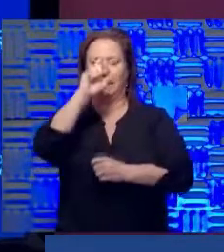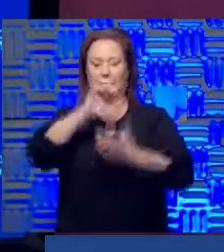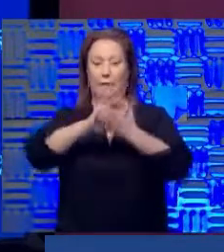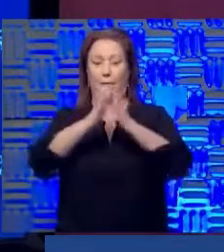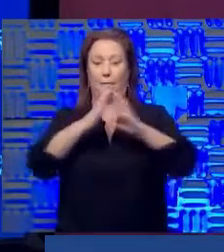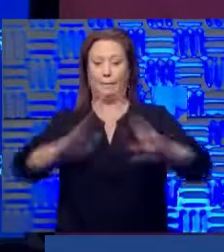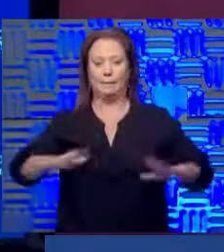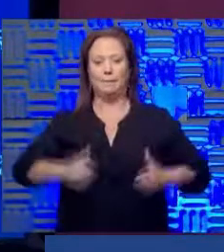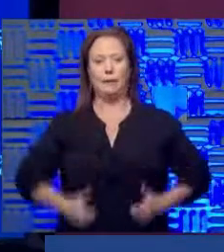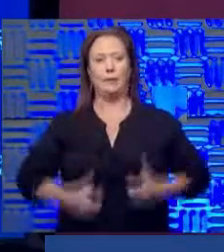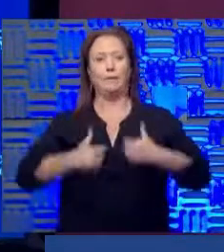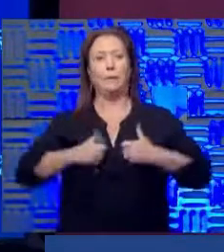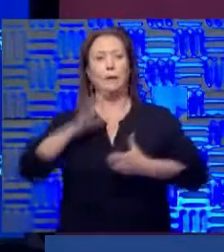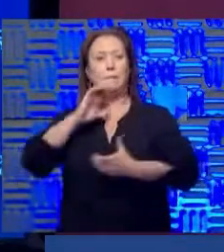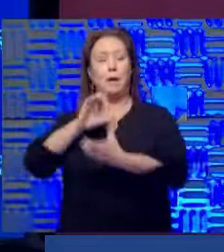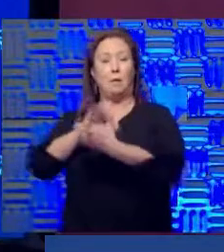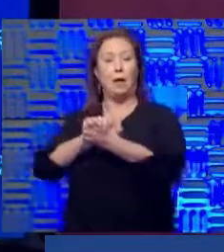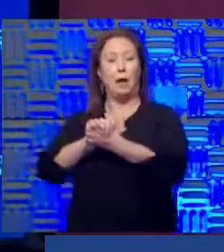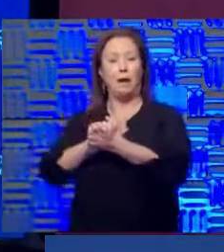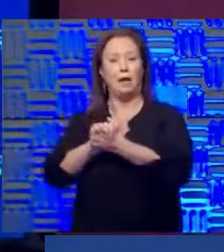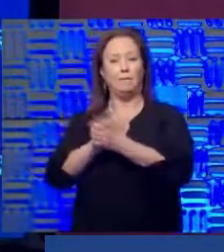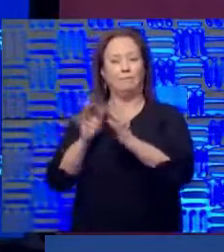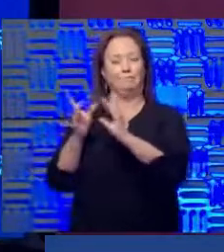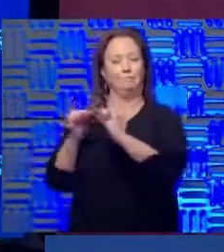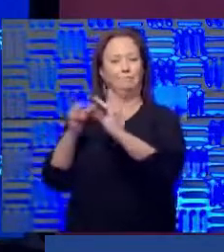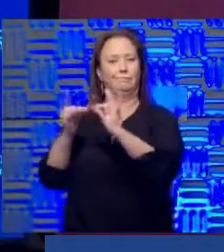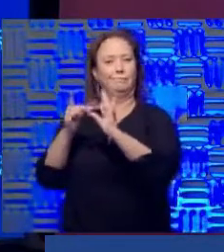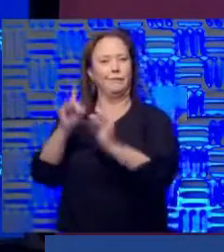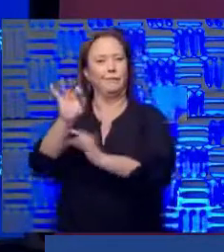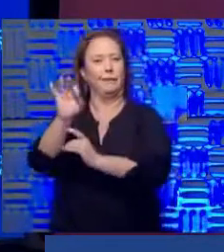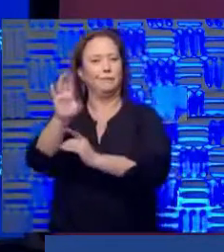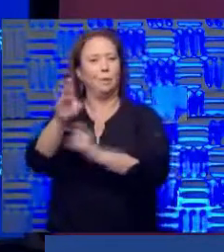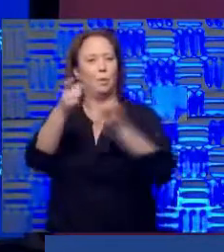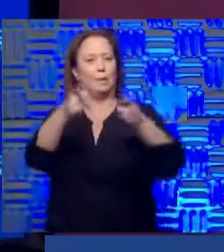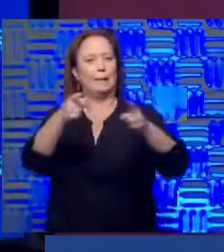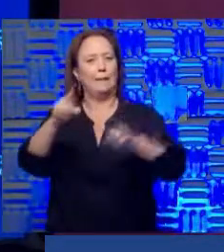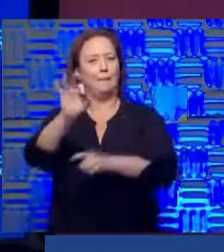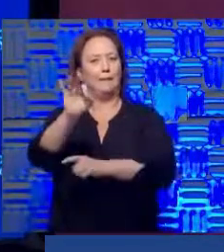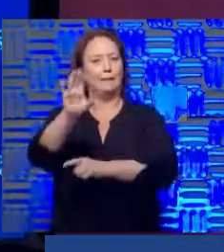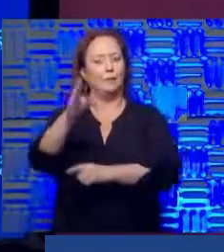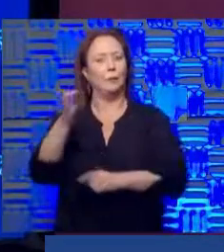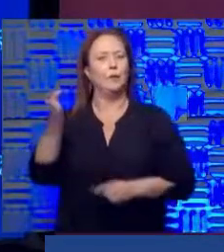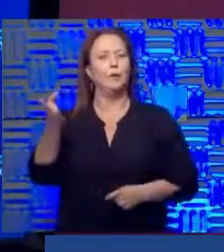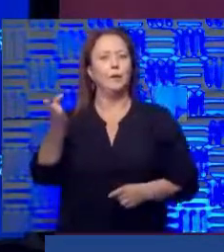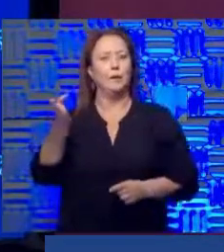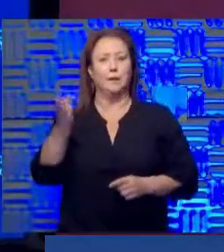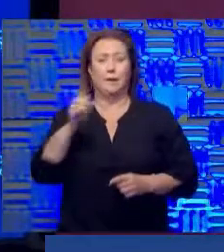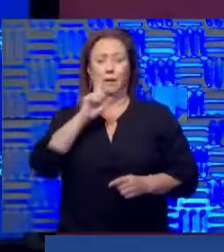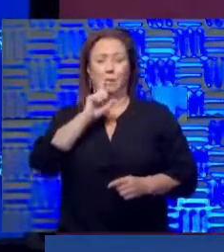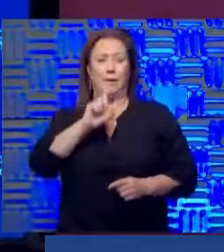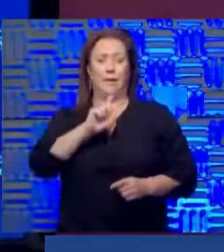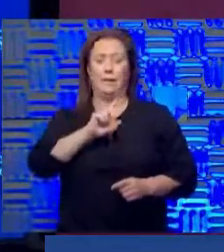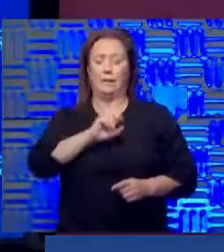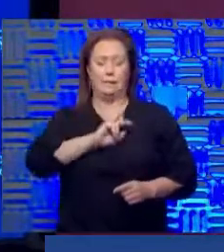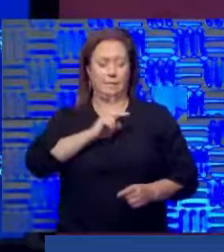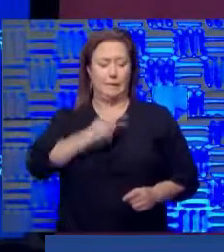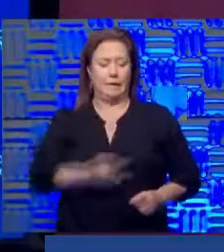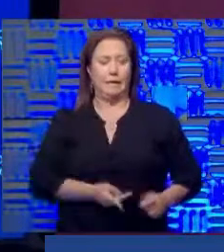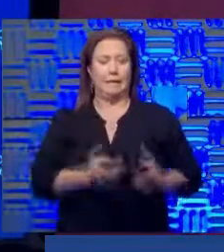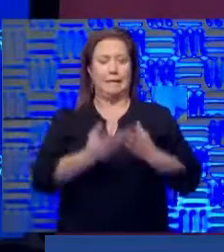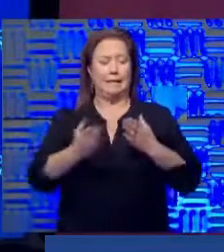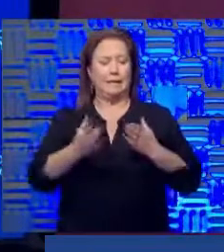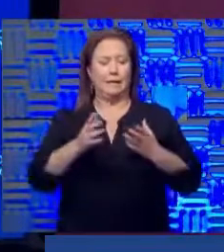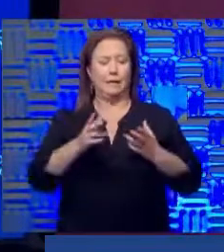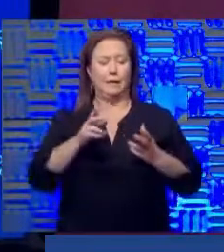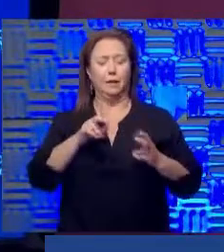life, but my wife has given me little snapshots into it here and there, and it's upsetting. A lot of the stuff that I've read, like